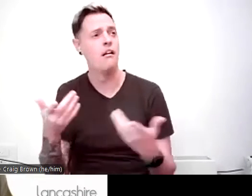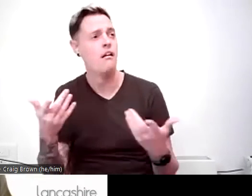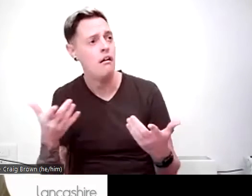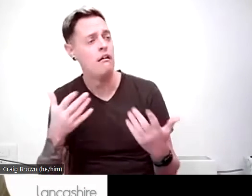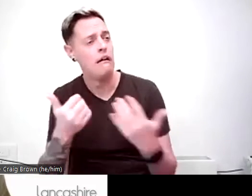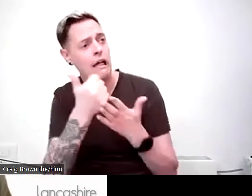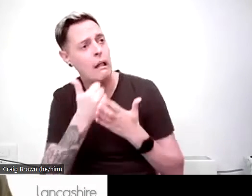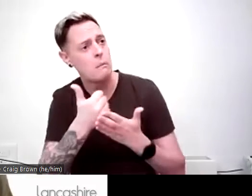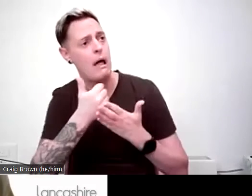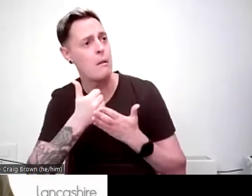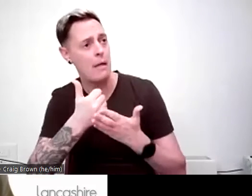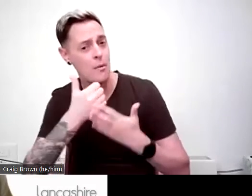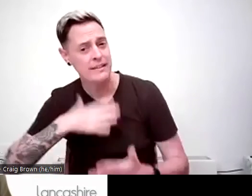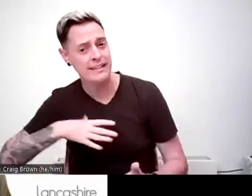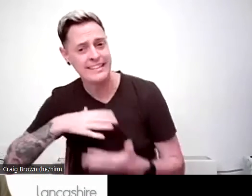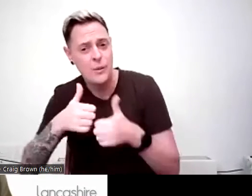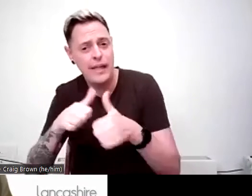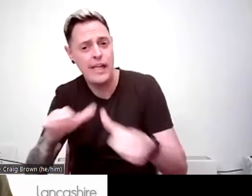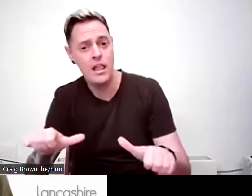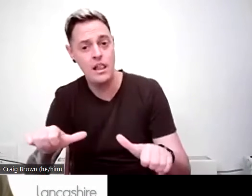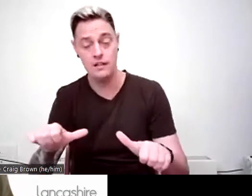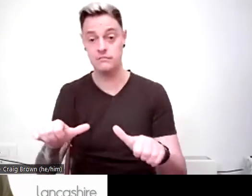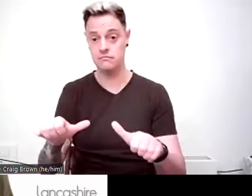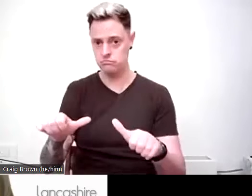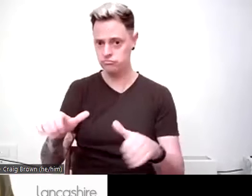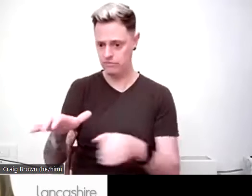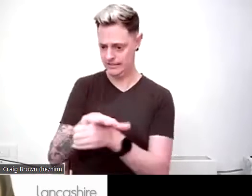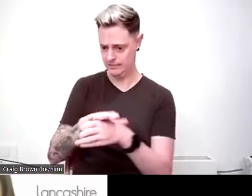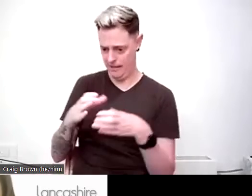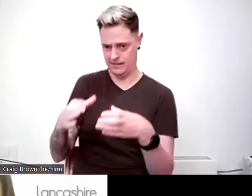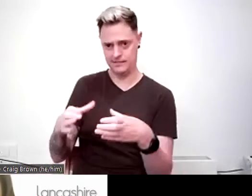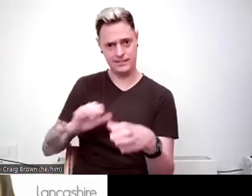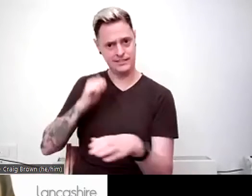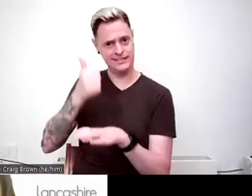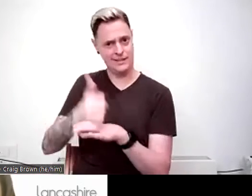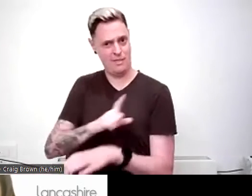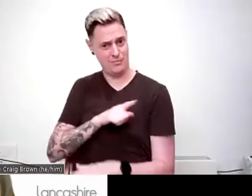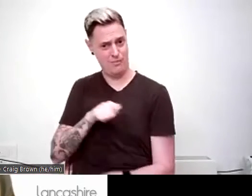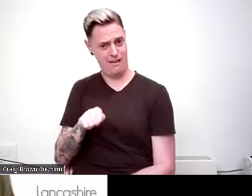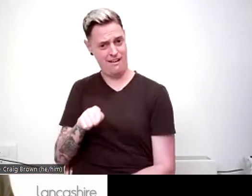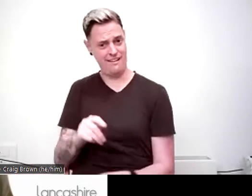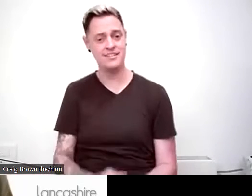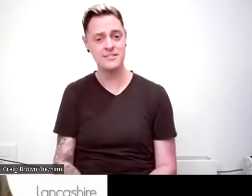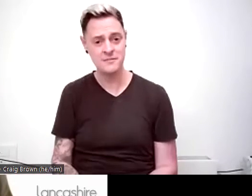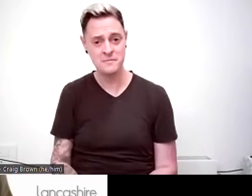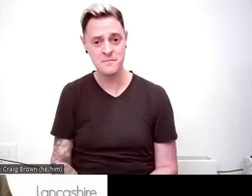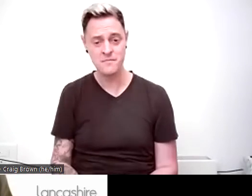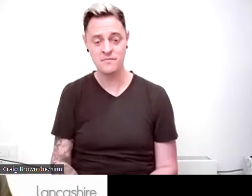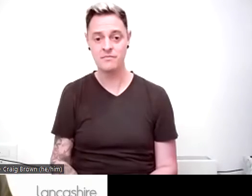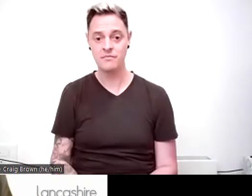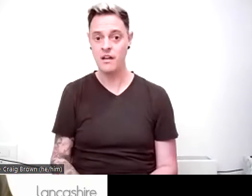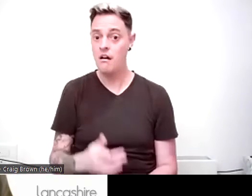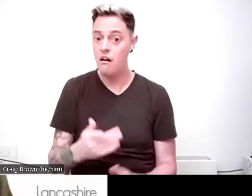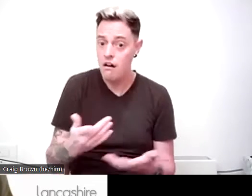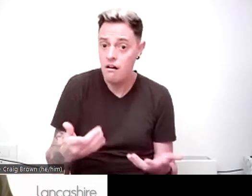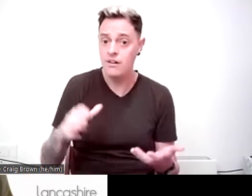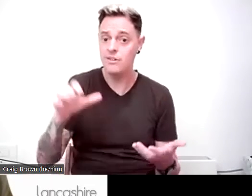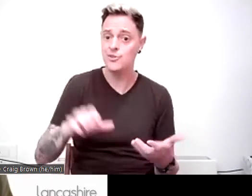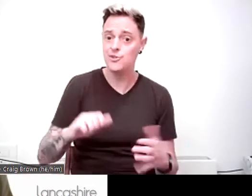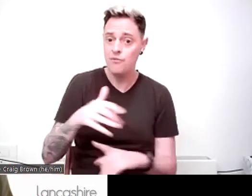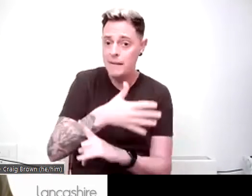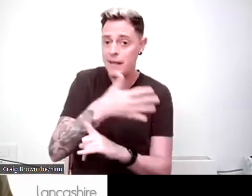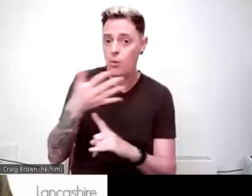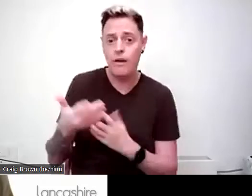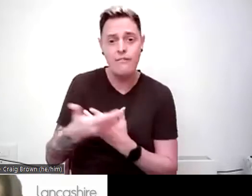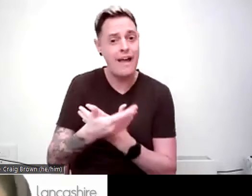out for these things. So we deserve to have those spaces. And also I think like we deserve to have queer spaces that aren't just, oh, let's